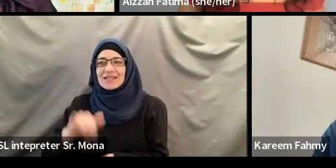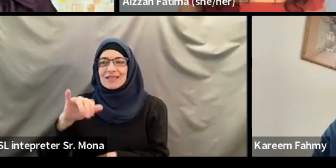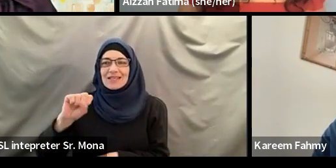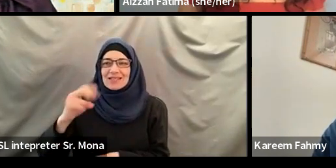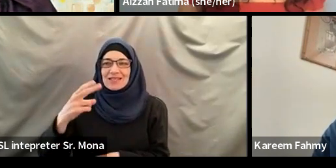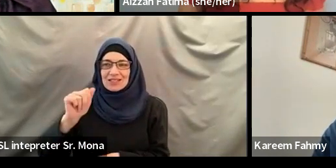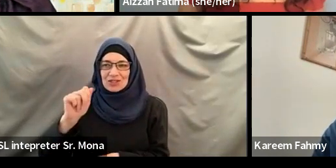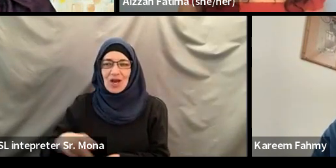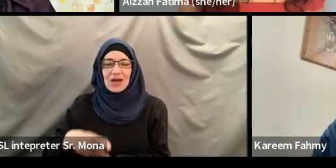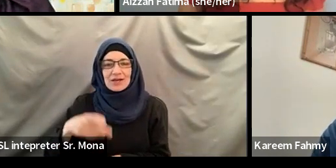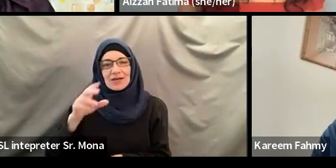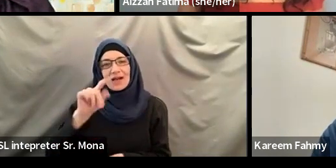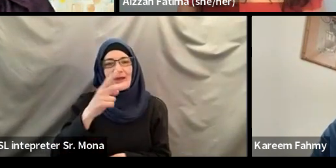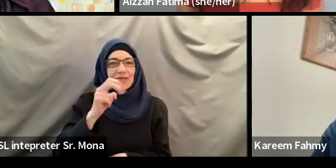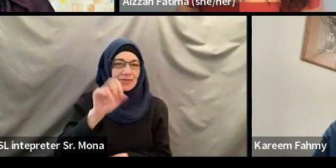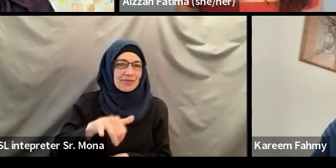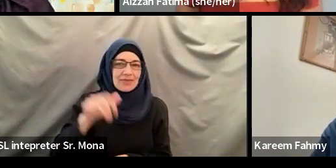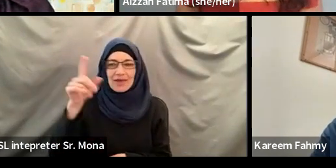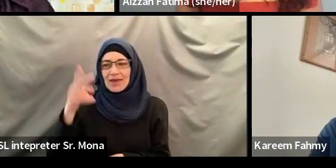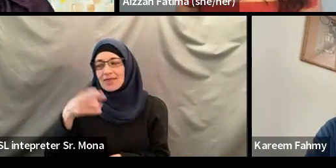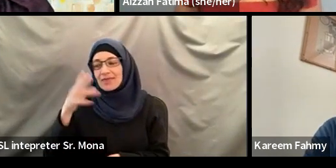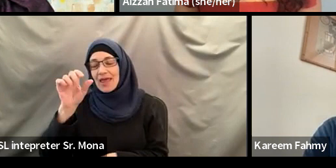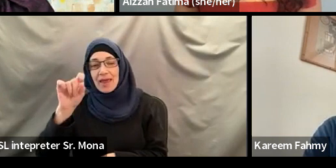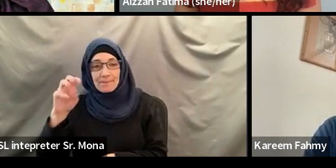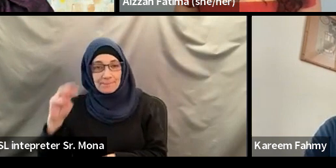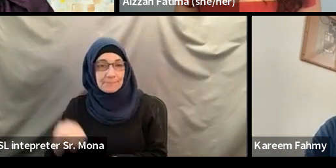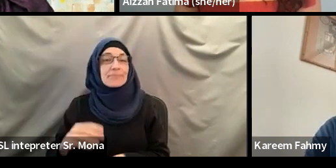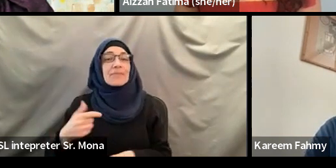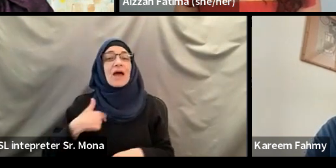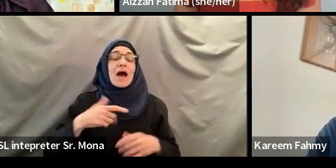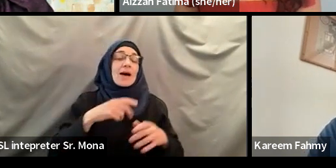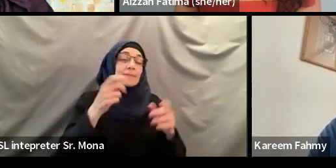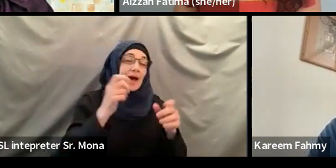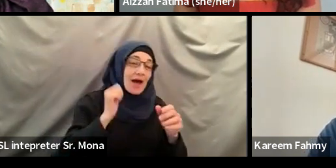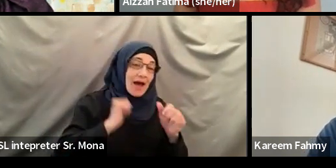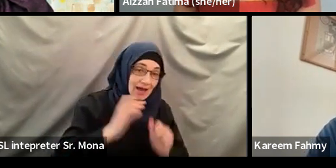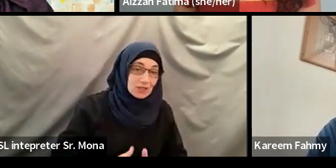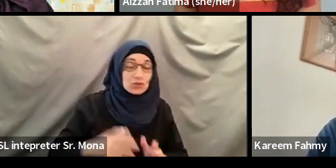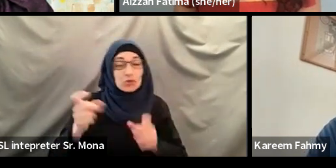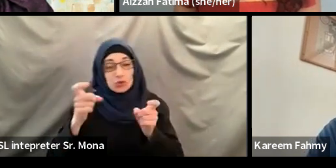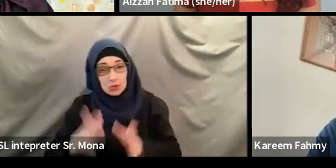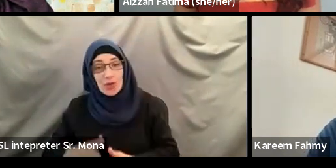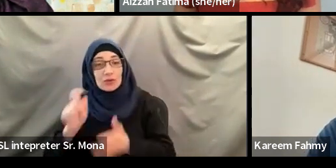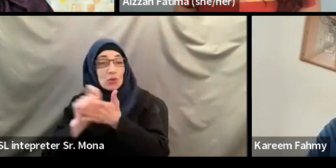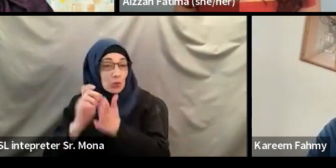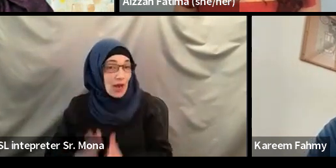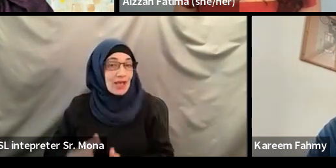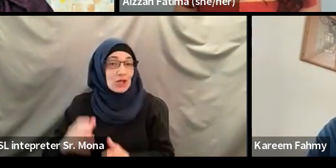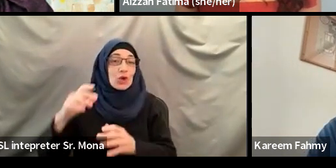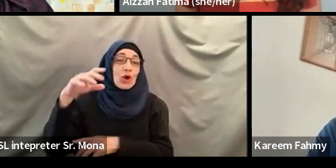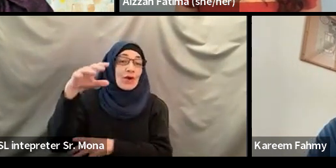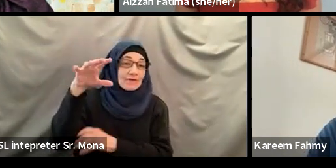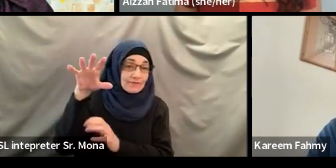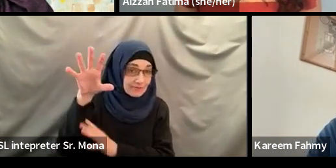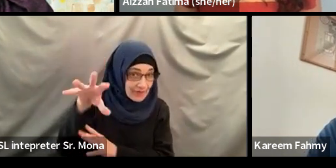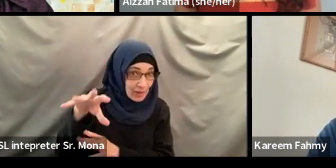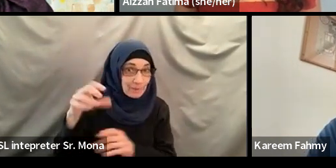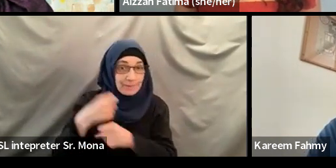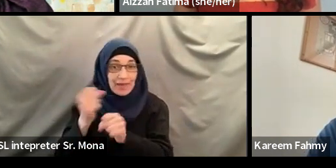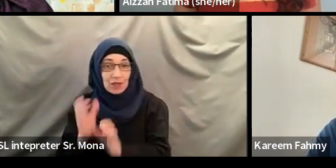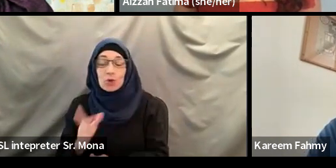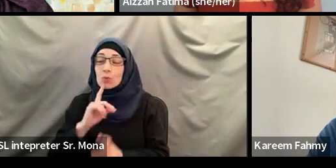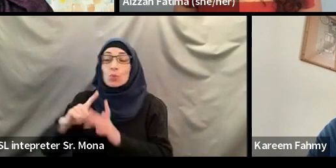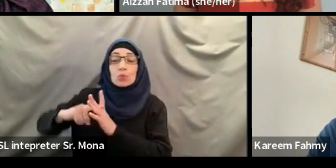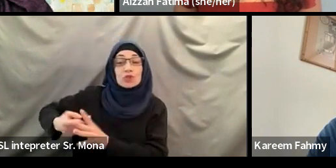Fires. I'm an actor, director, writer, filmmaker, originally from Detroit. I